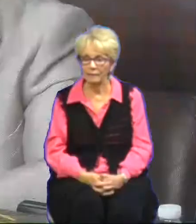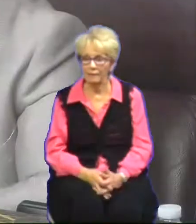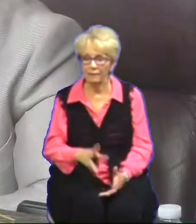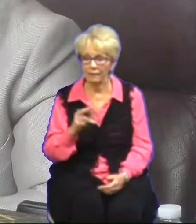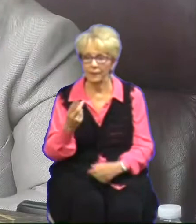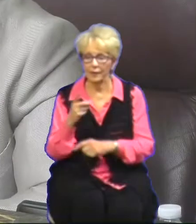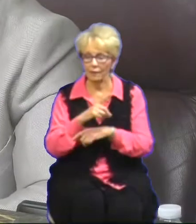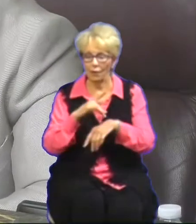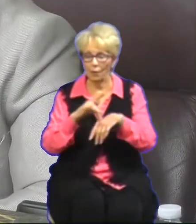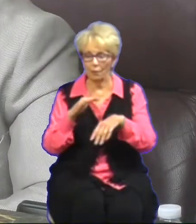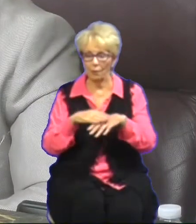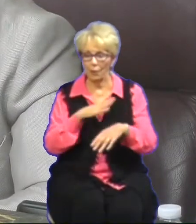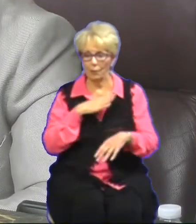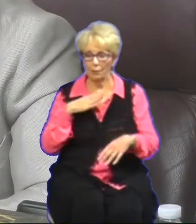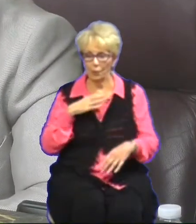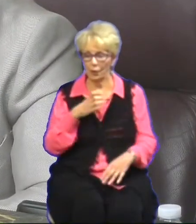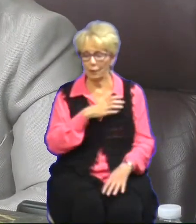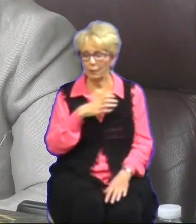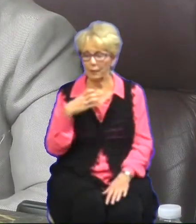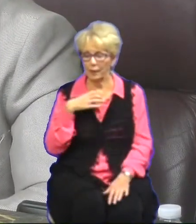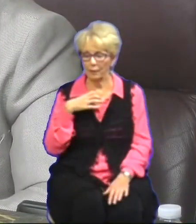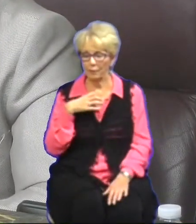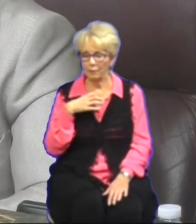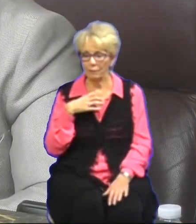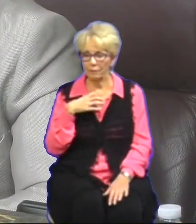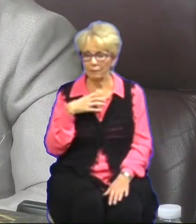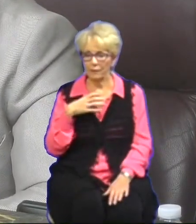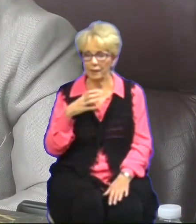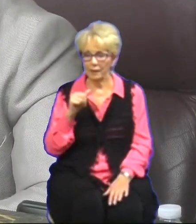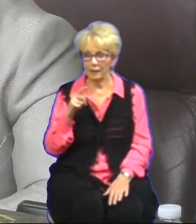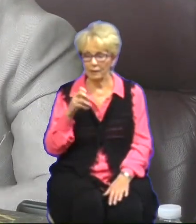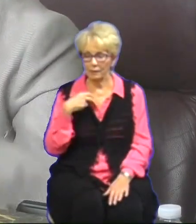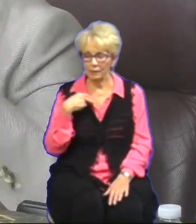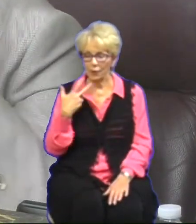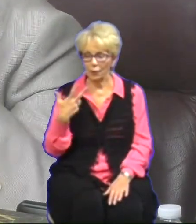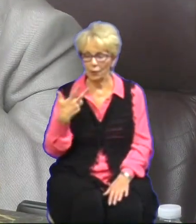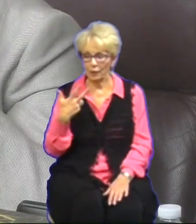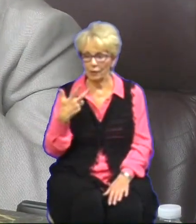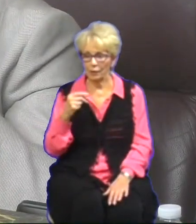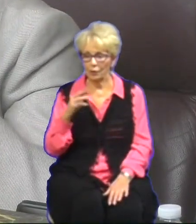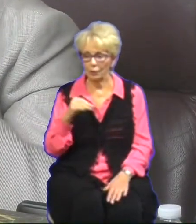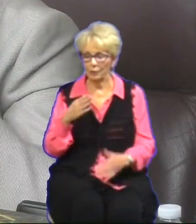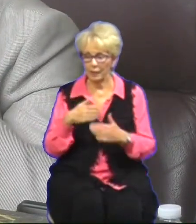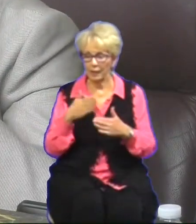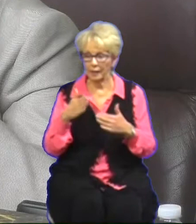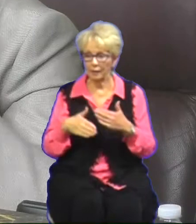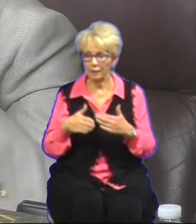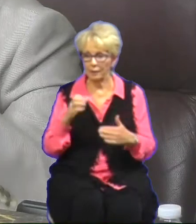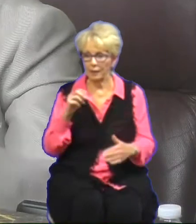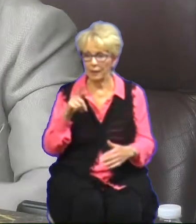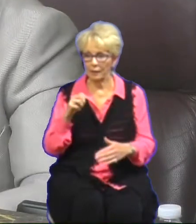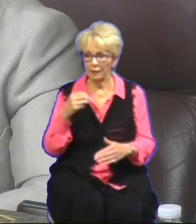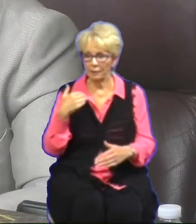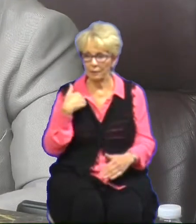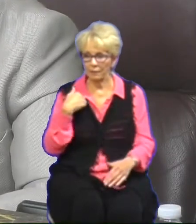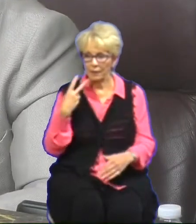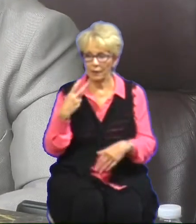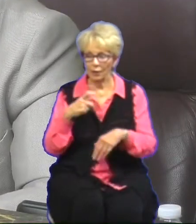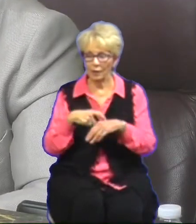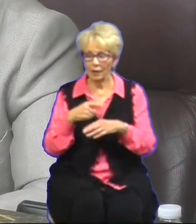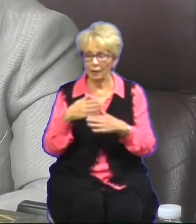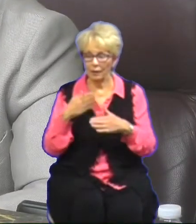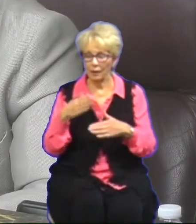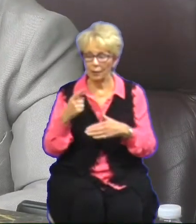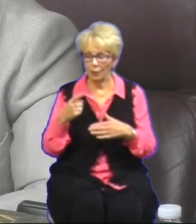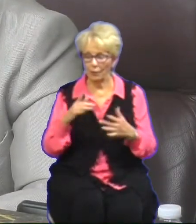entire. For vacancies on boards and commissions, on Board of Adjustments, we have 3 terms expiring. On the Cable Commission, we have 2 terms expiring and